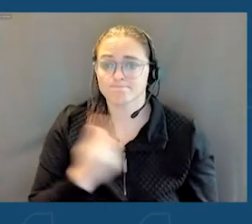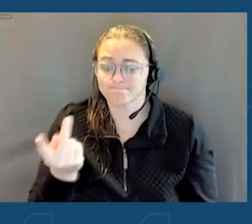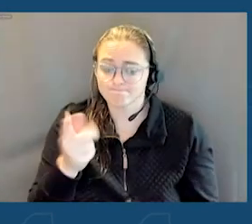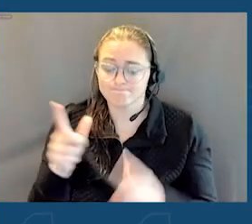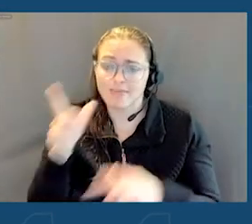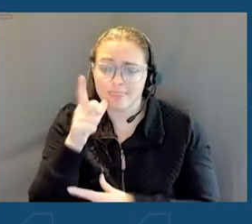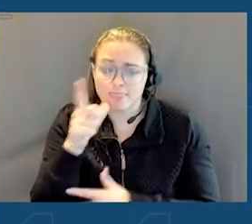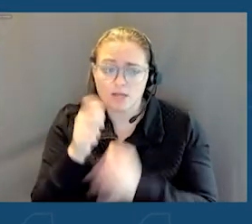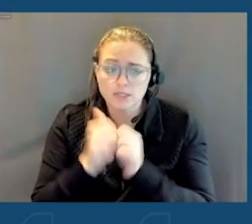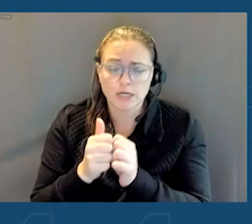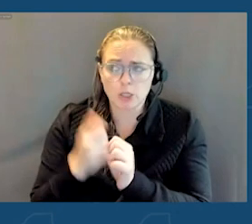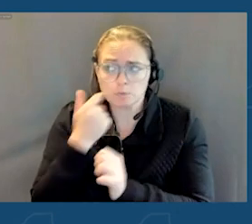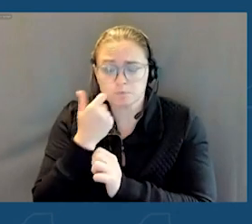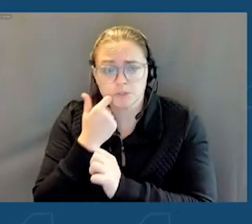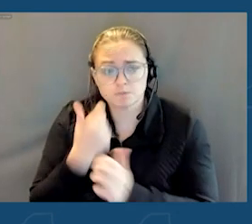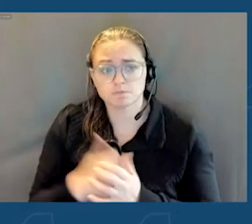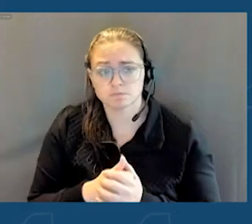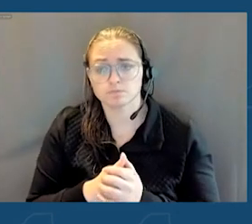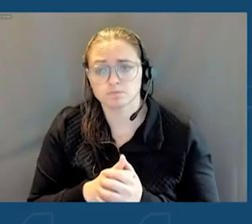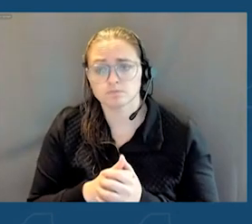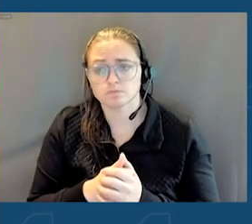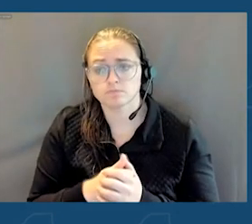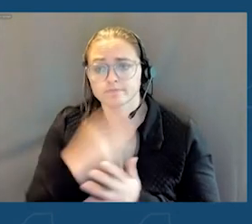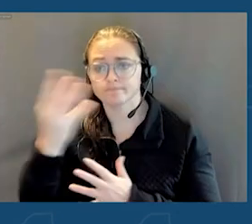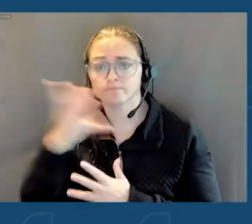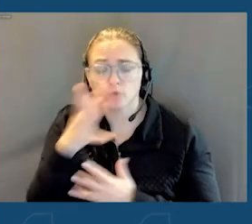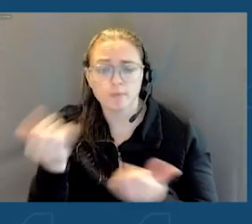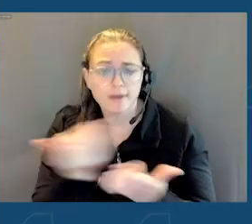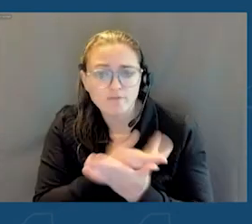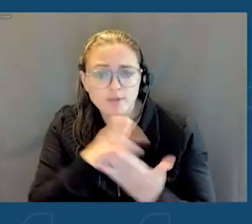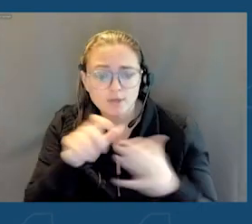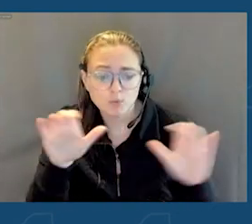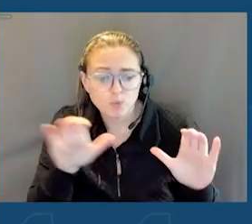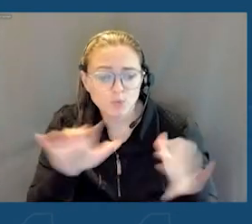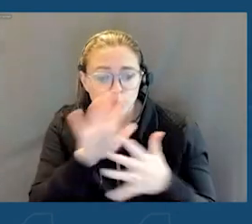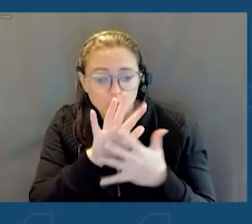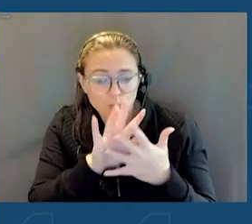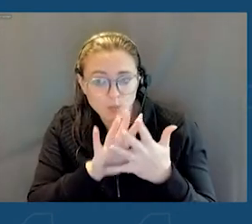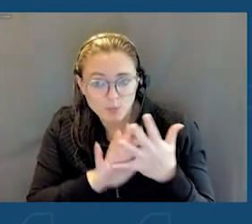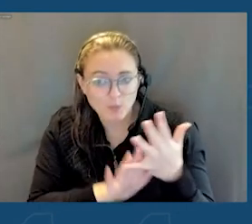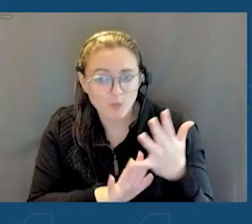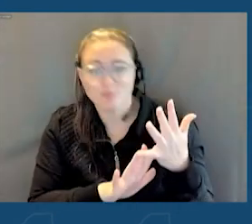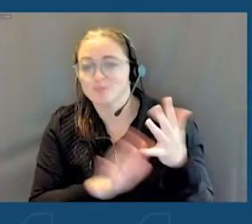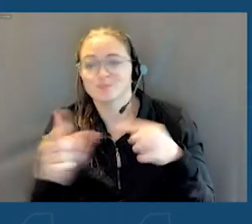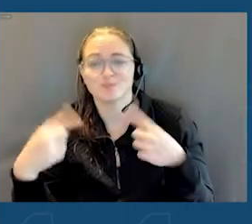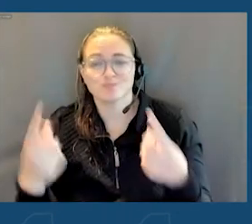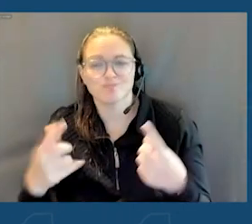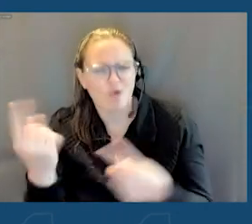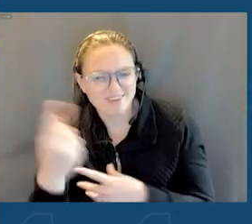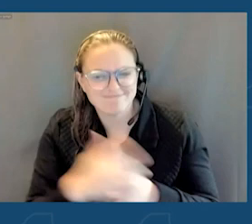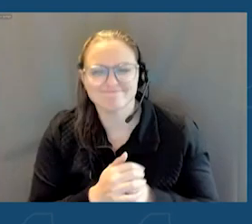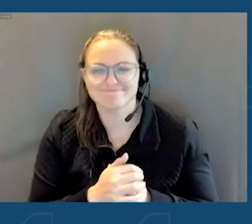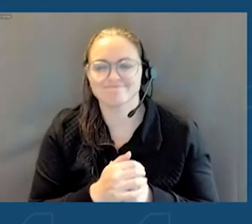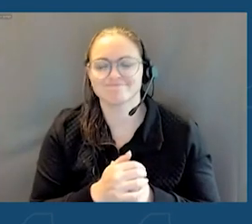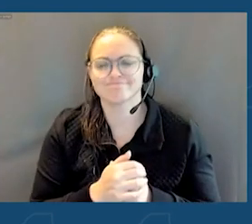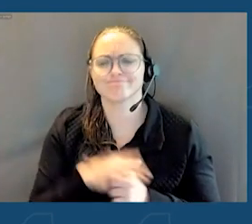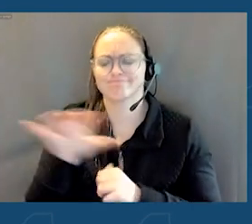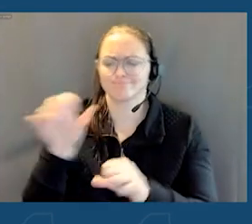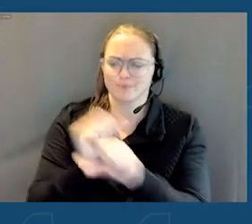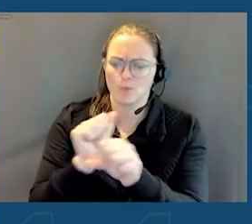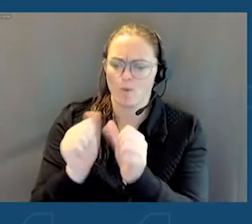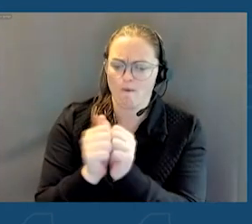that long ago. He told me all the things I need to do, as he always would. But his work with the